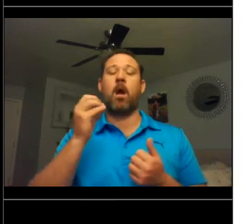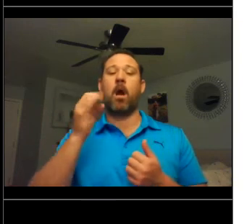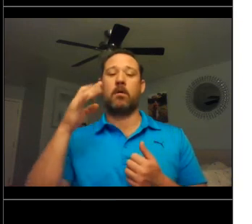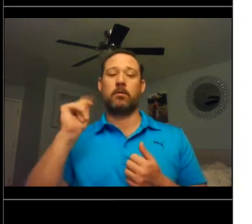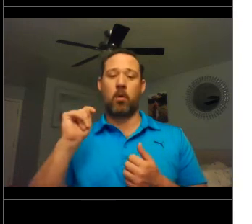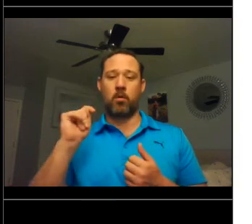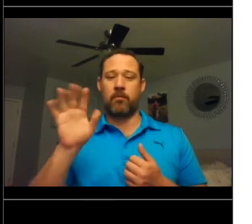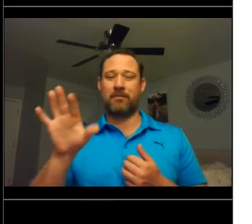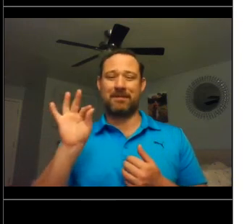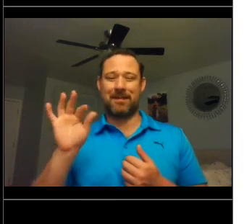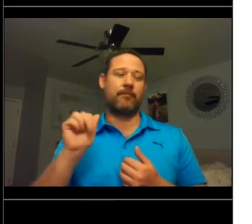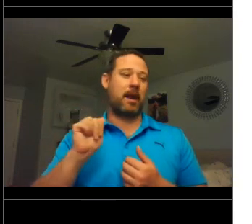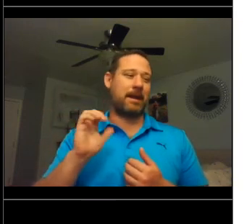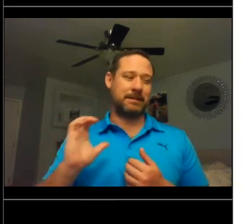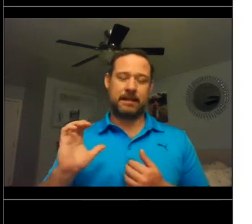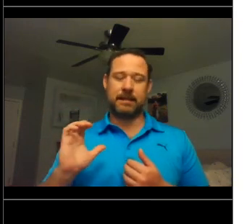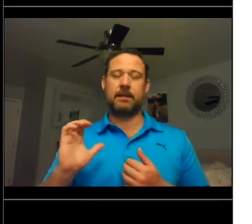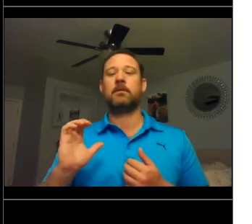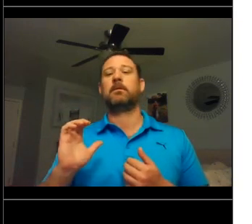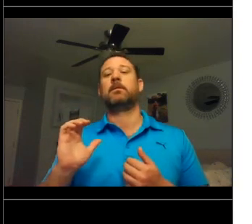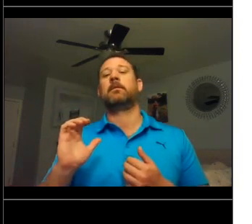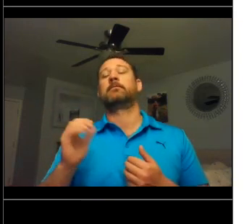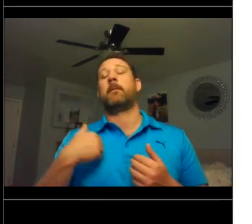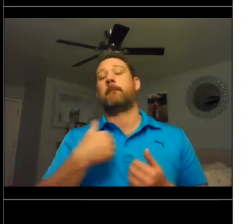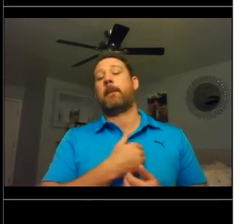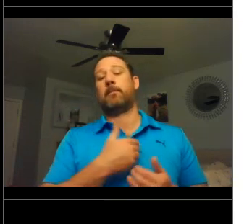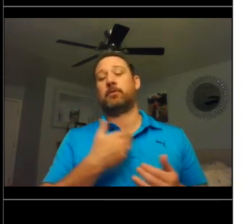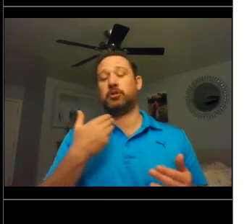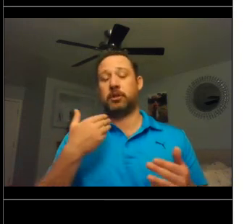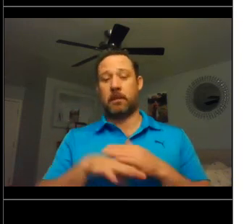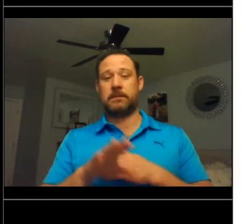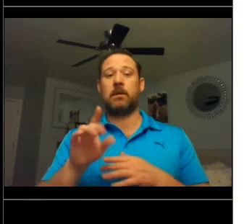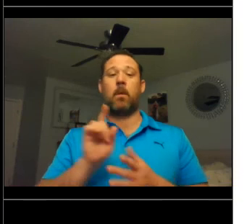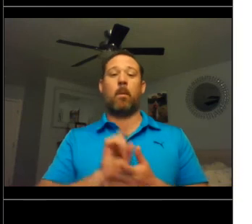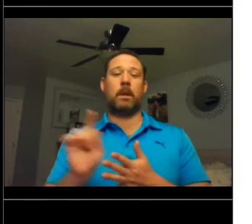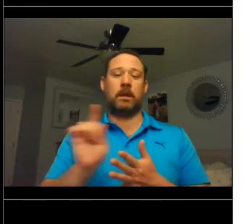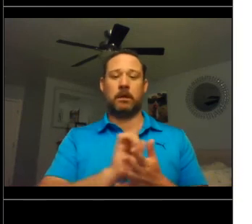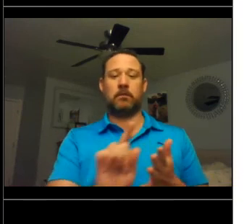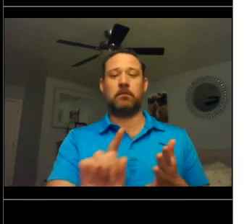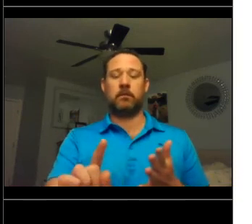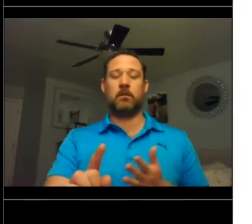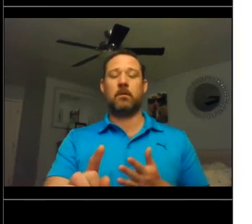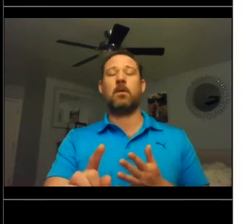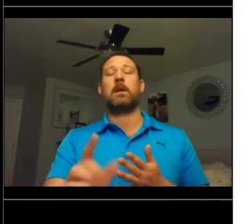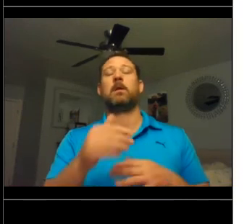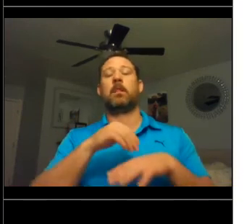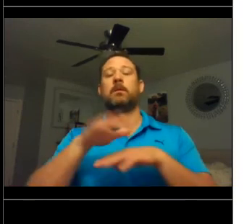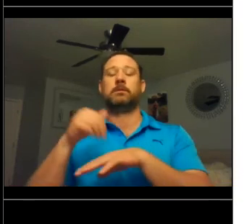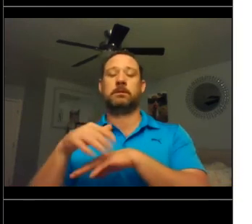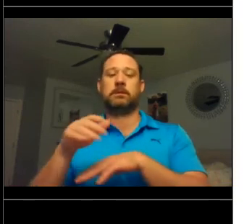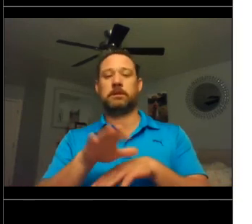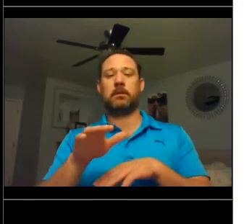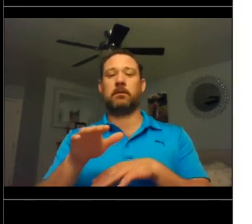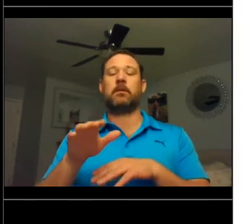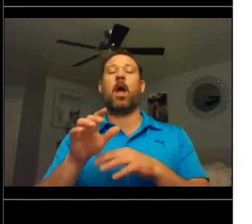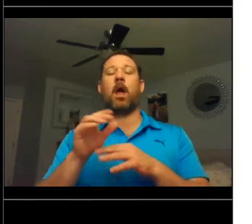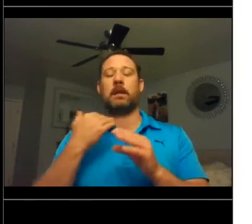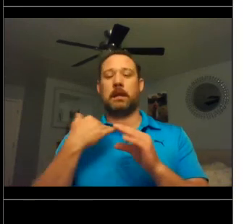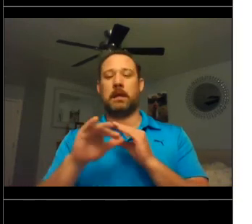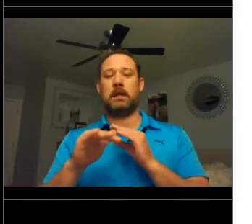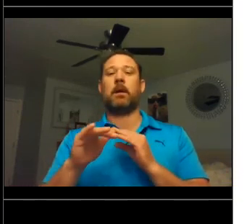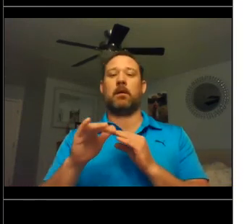for the EAC. As membership comes in on a weekly basis, we'll go ahead and kind of send out an email saying